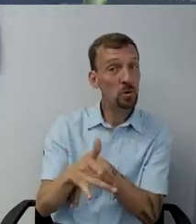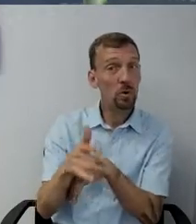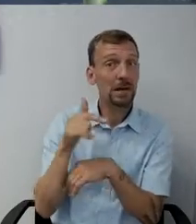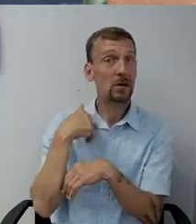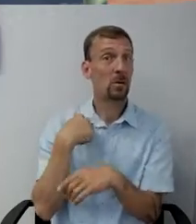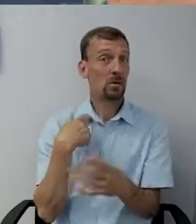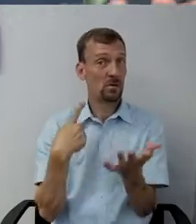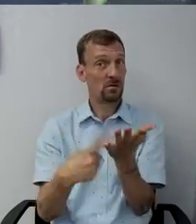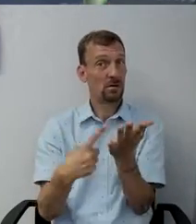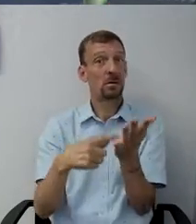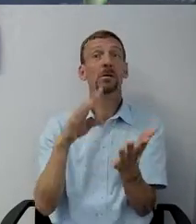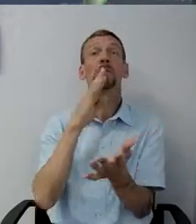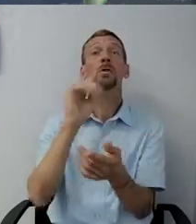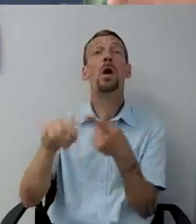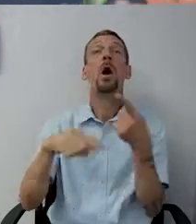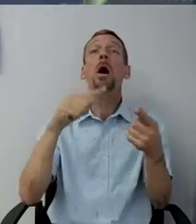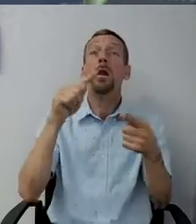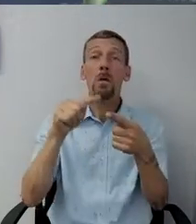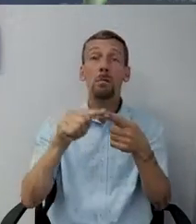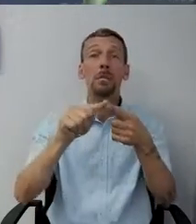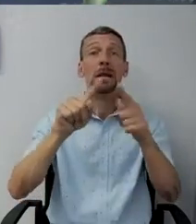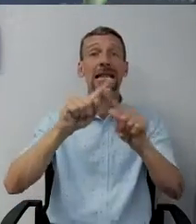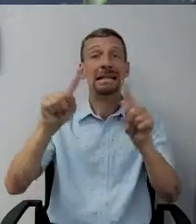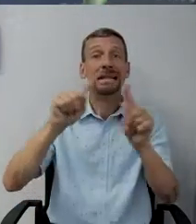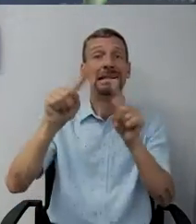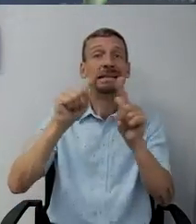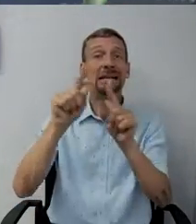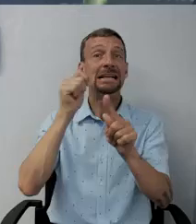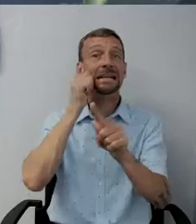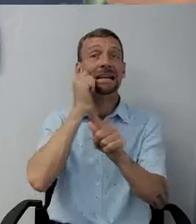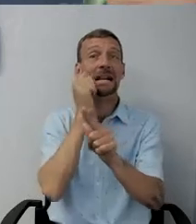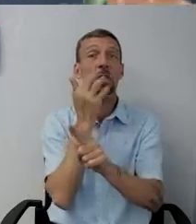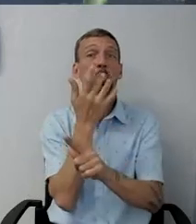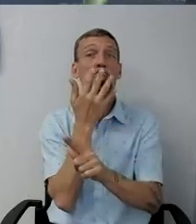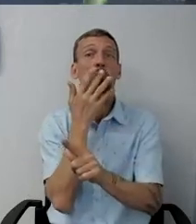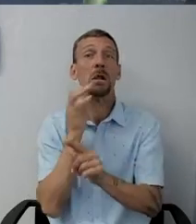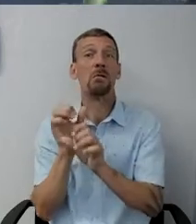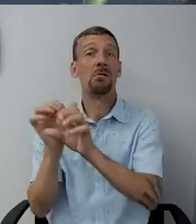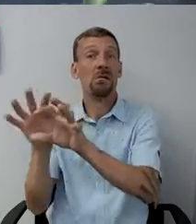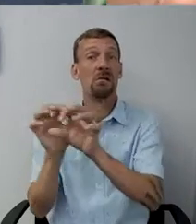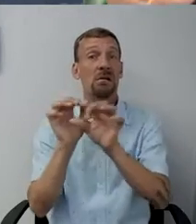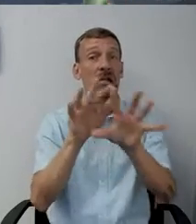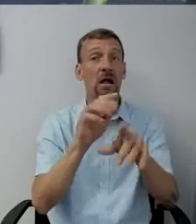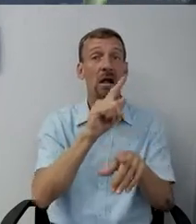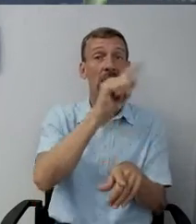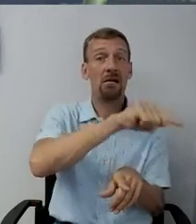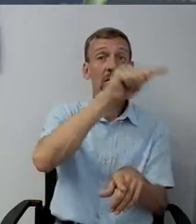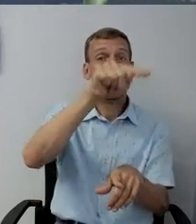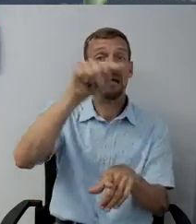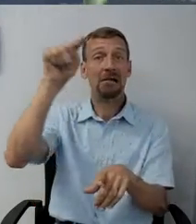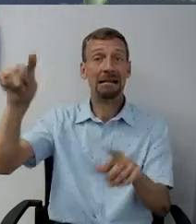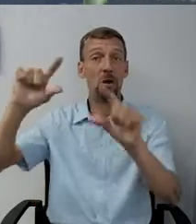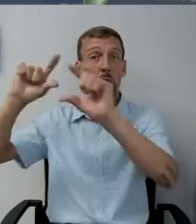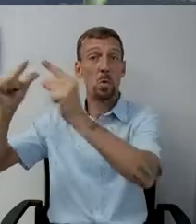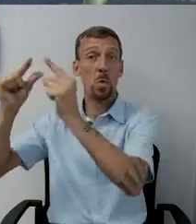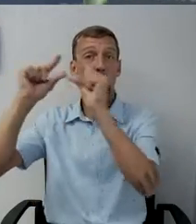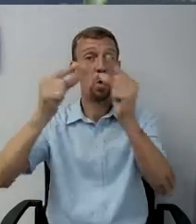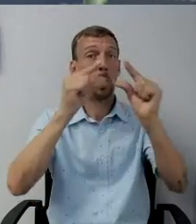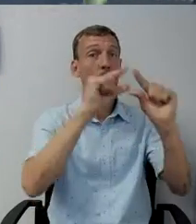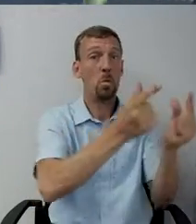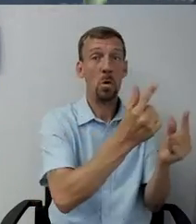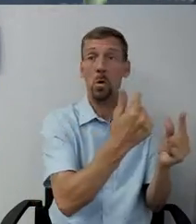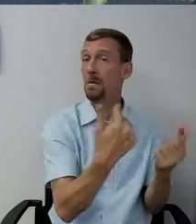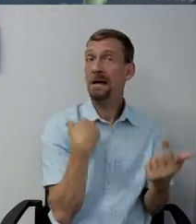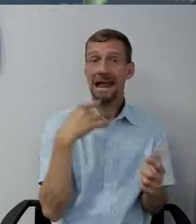sharing the ethnic distribution of the positive cases and the hospitalizations, and I haven't done